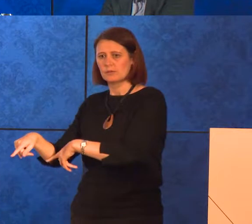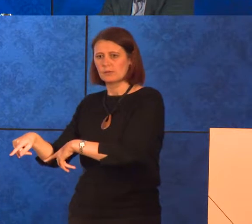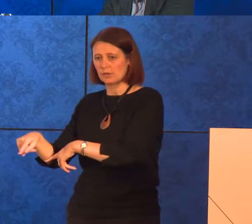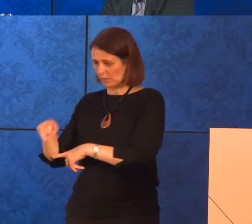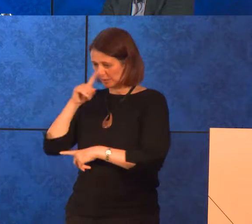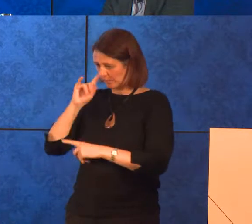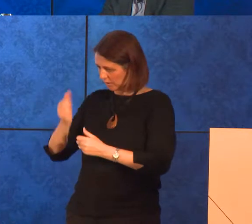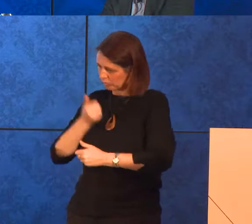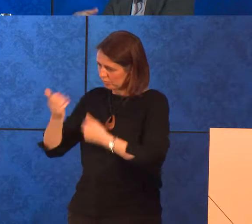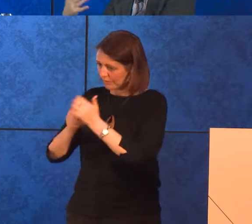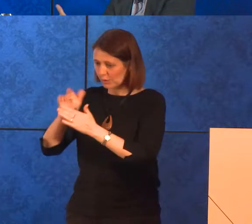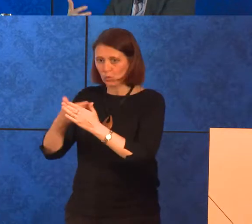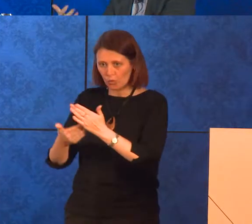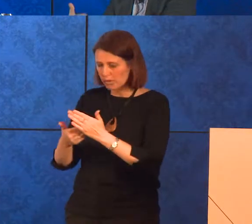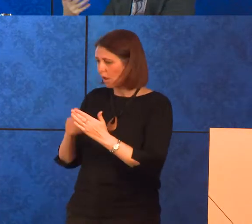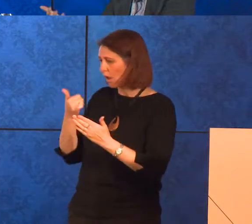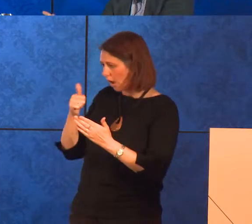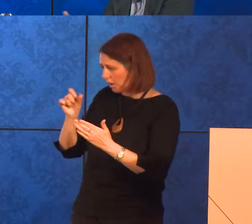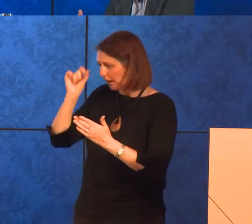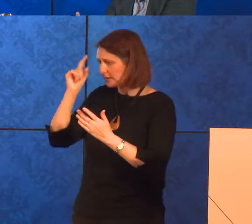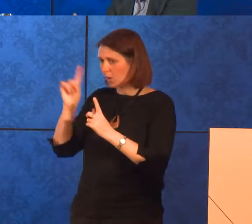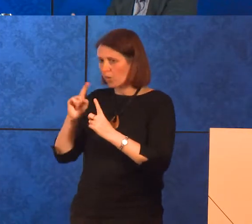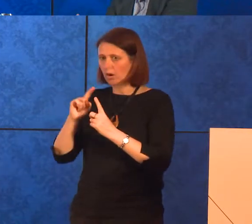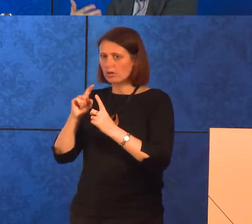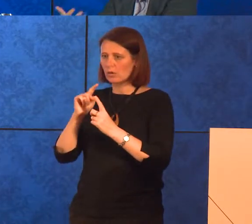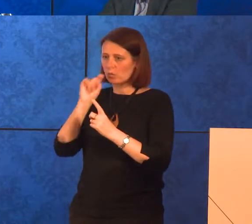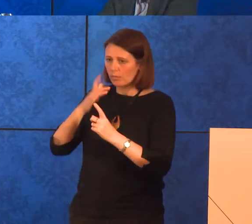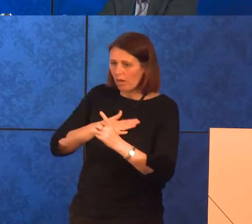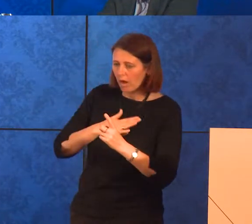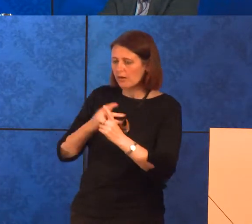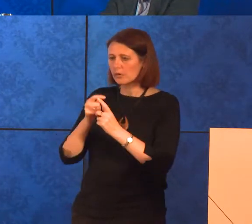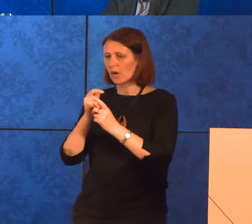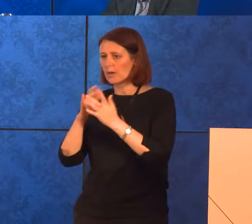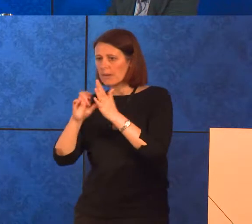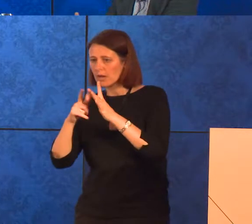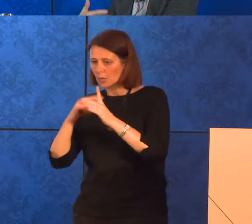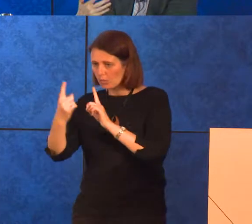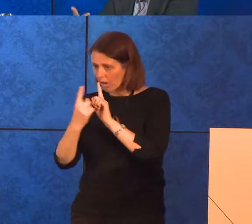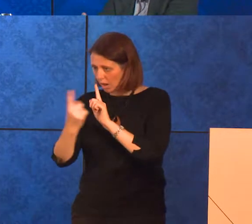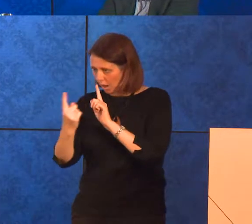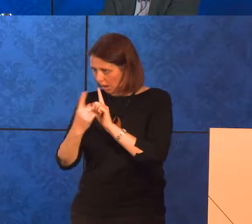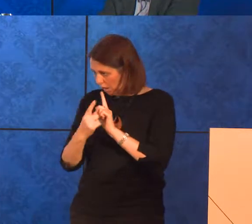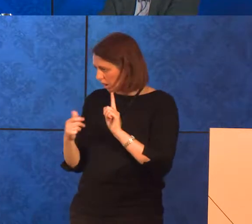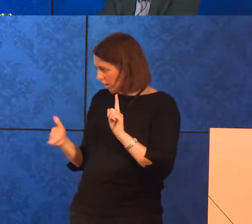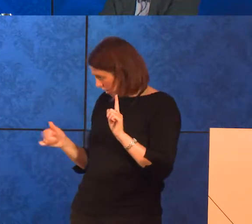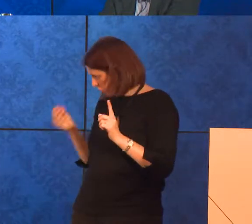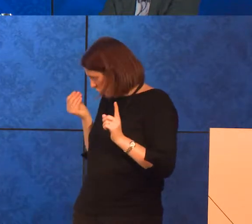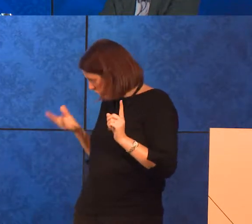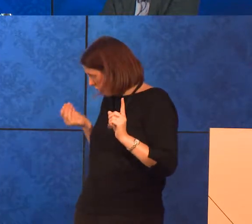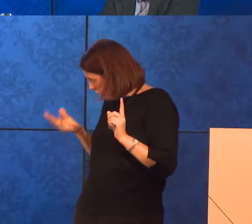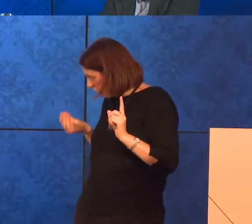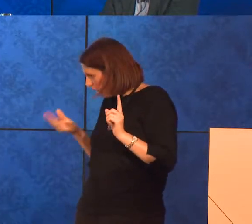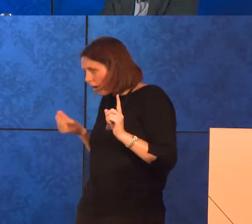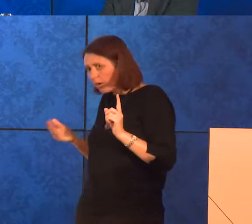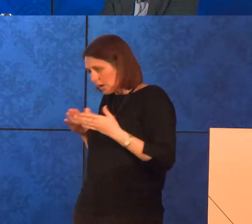who have had their stories told in the media, so they can understand what it's going to be like, what the impact was, what it was, and help them,